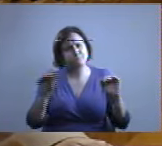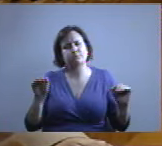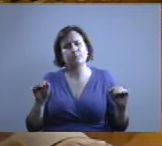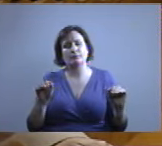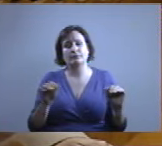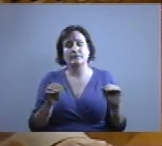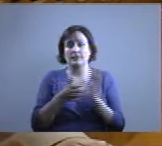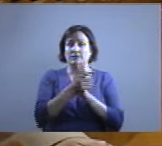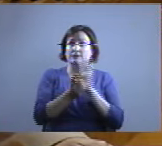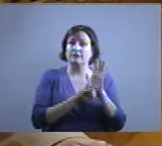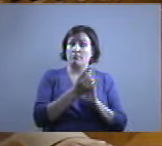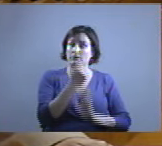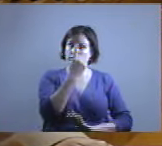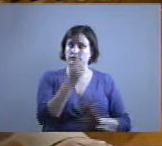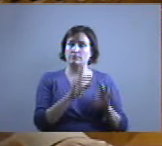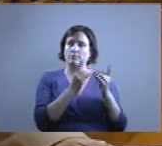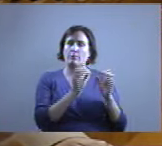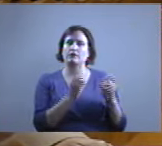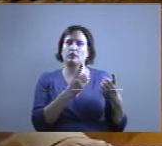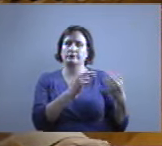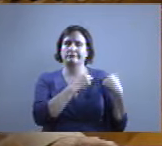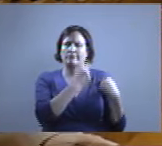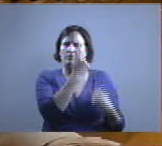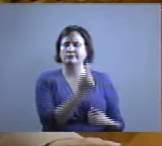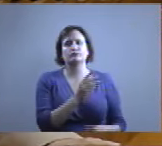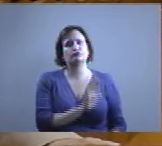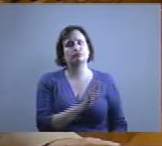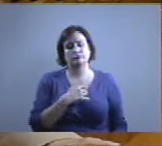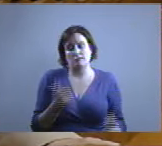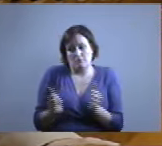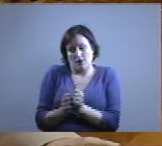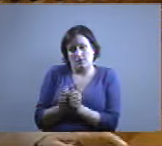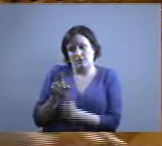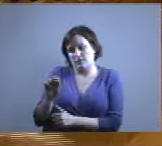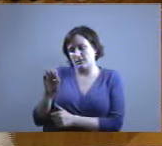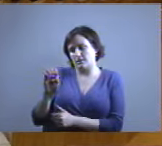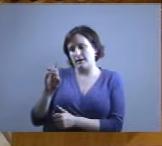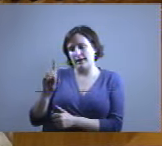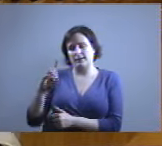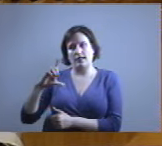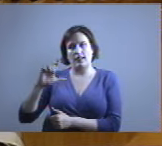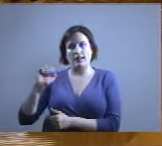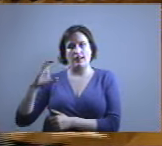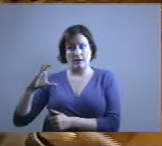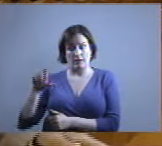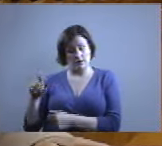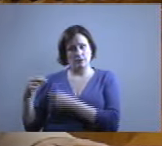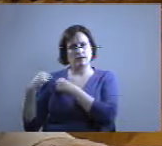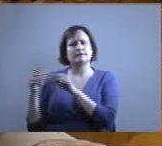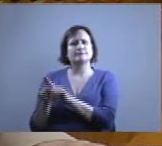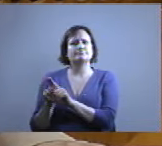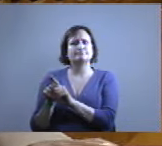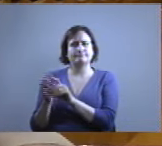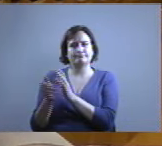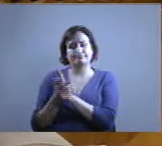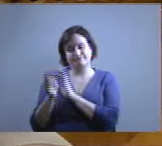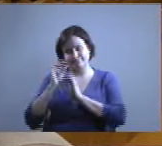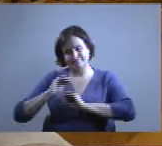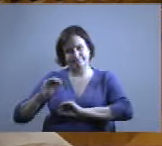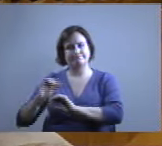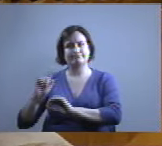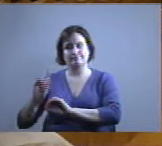the Department of Education alone. Our tripartite partners at NEDLEC should take skills development seriously and develop a